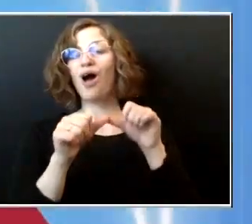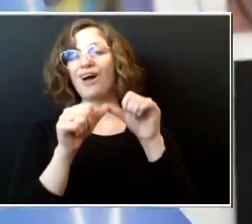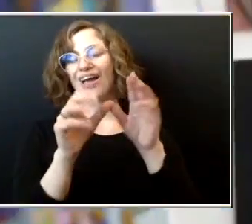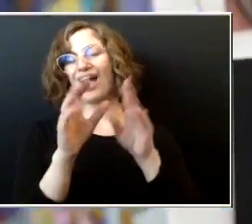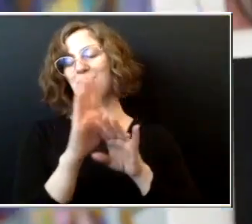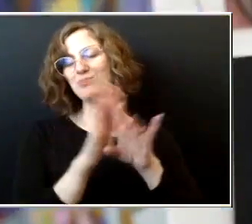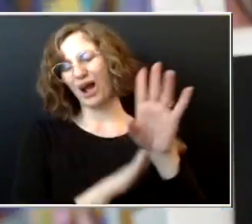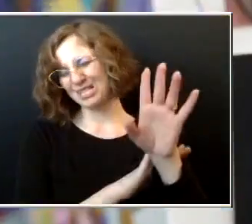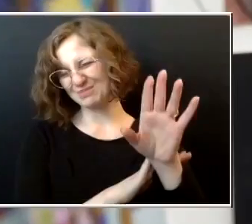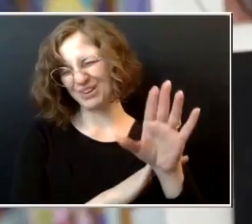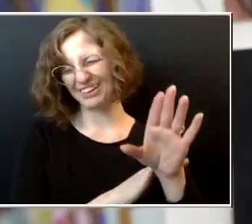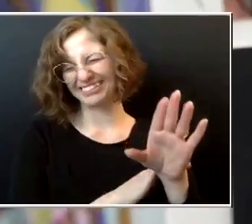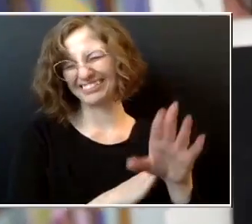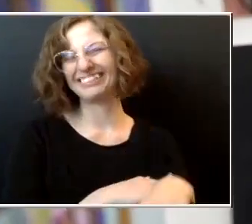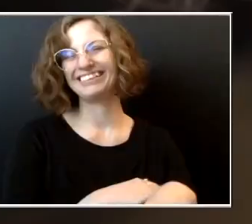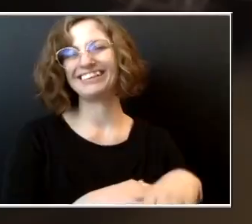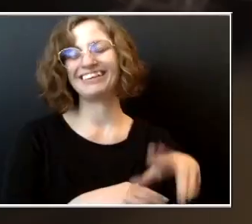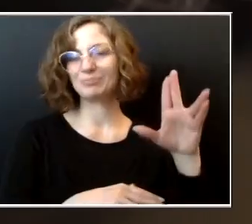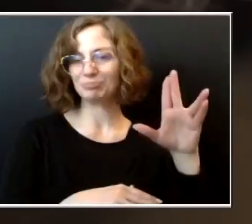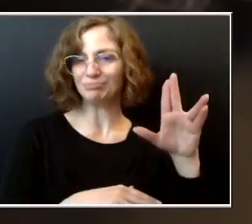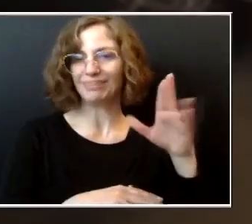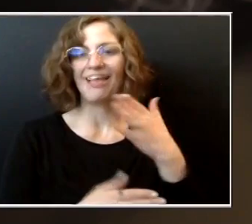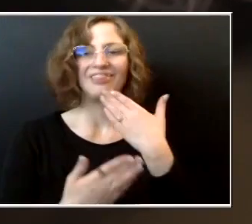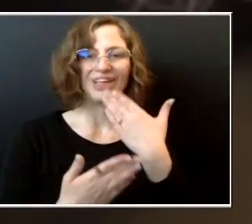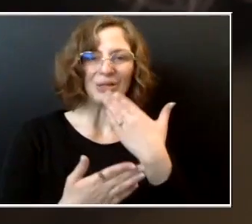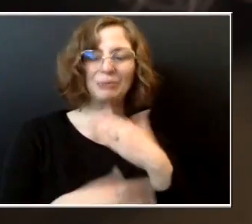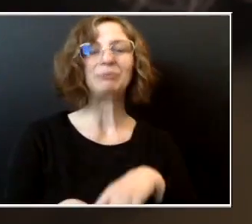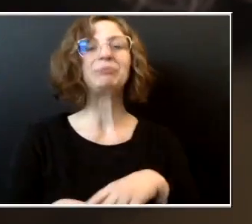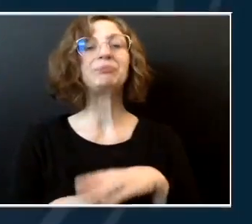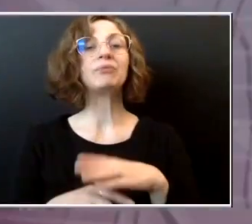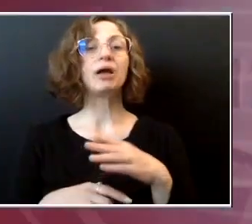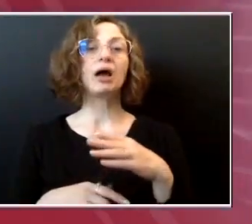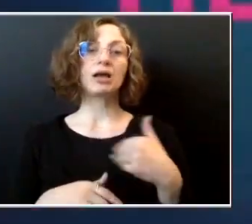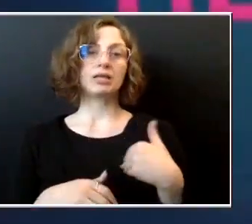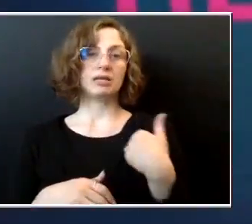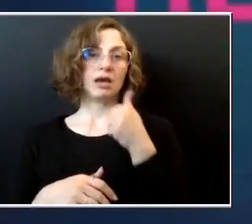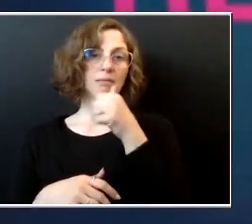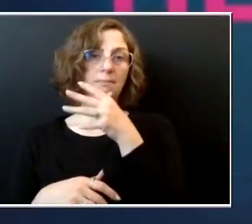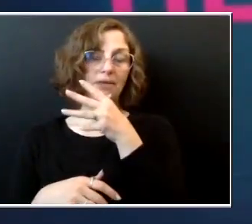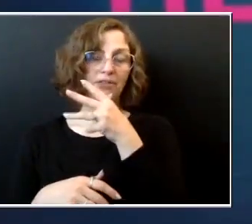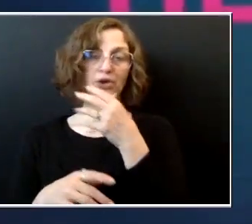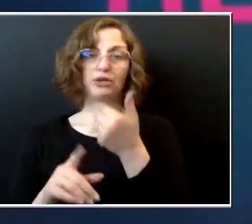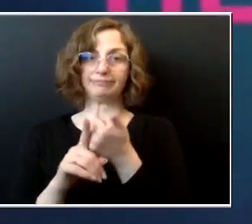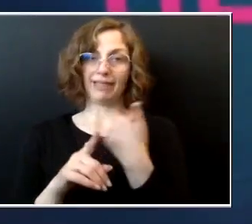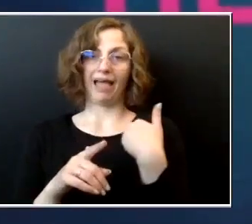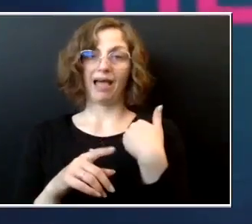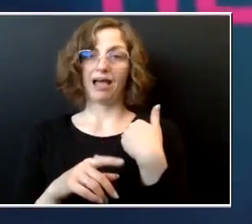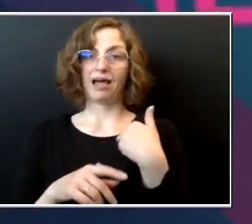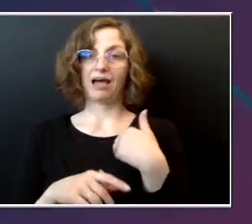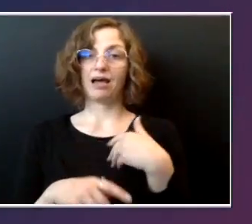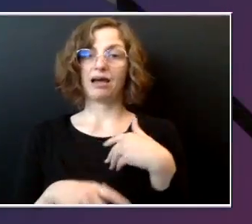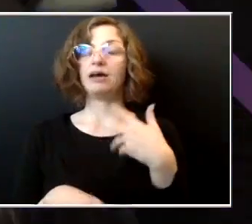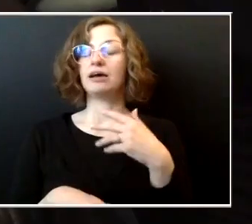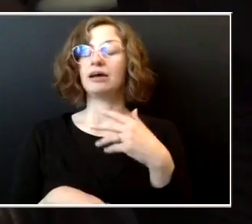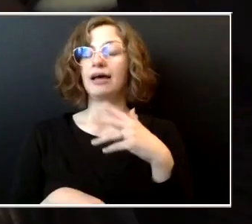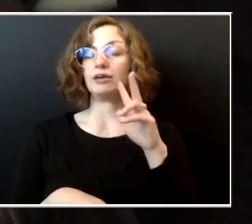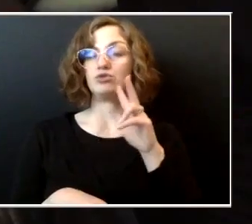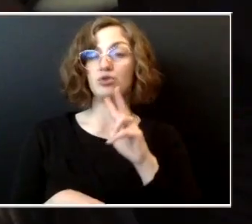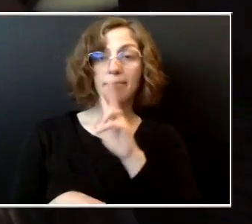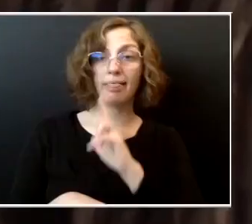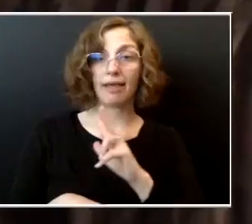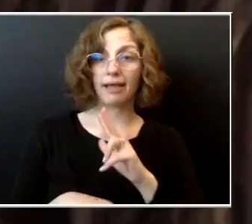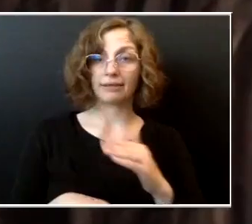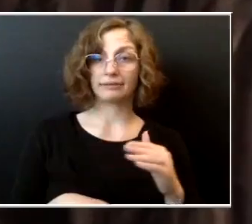A young mother to triplet toddlers knew so much was at stake. I'm Alexis Del Cid on the next All Things Heart, how